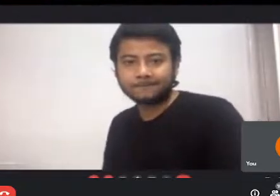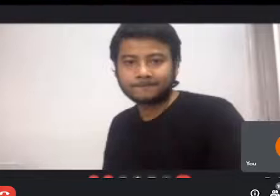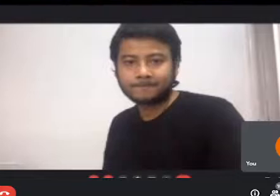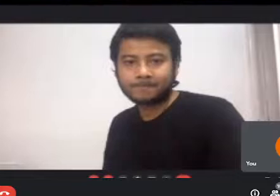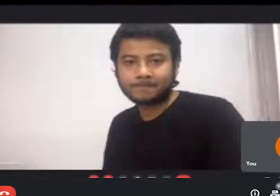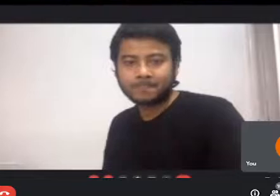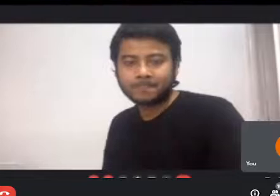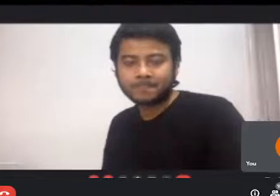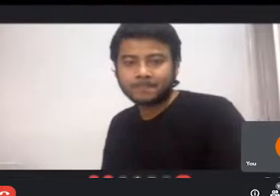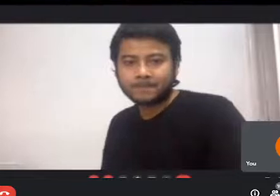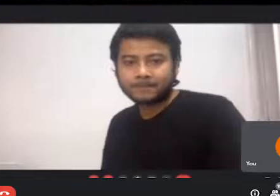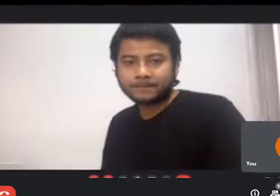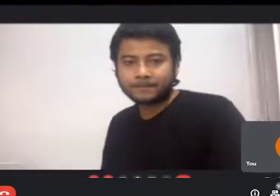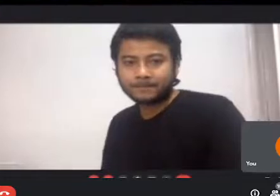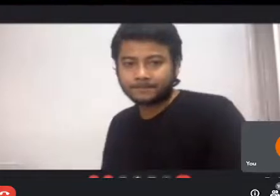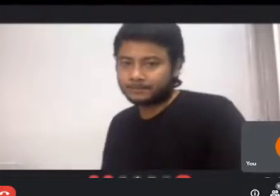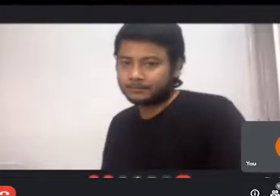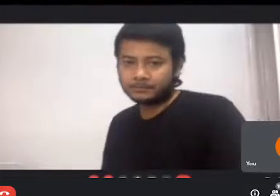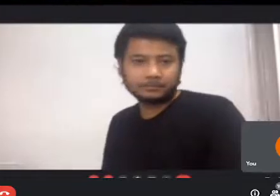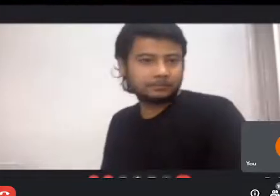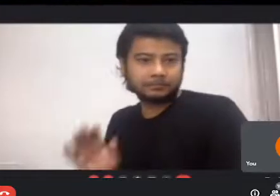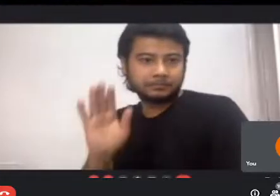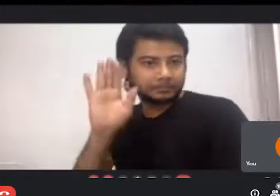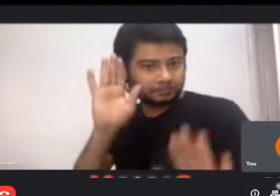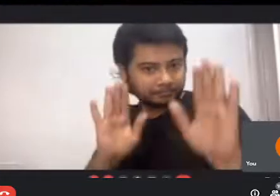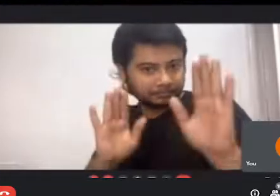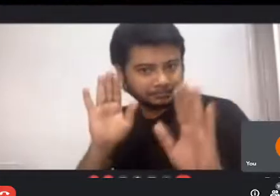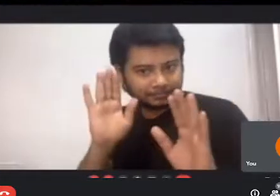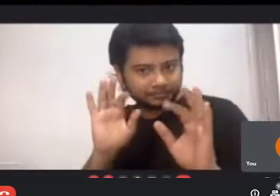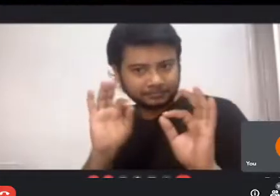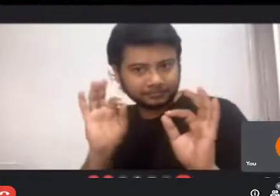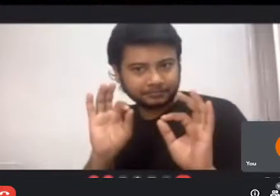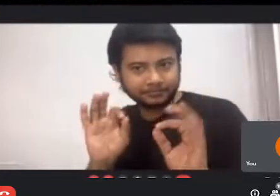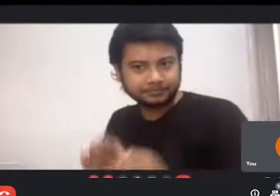Anybody else? No one.